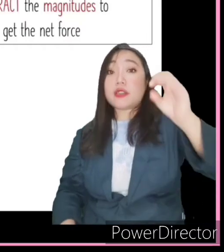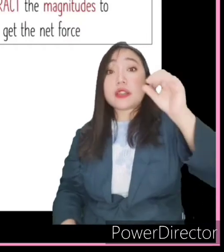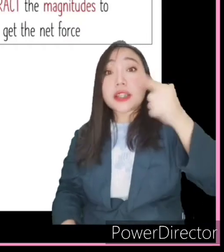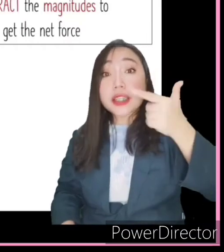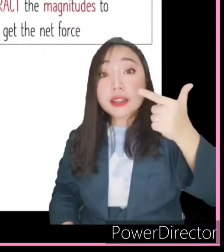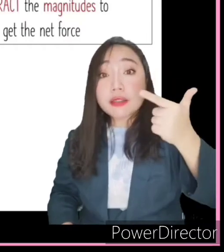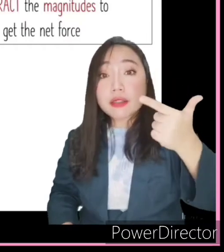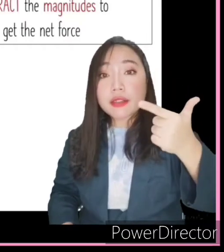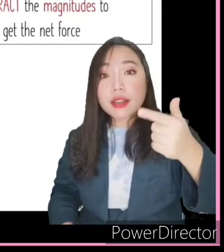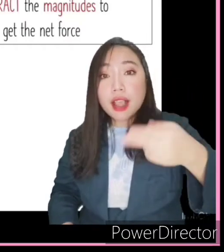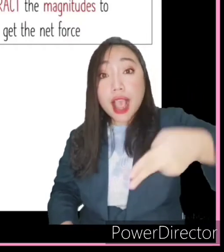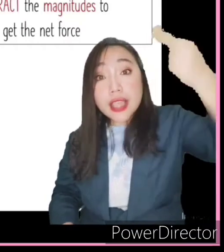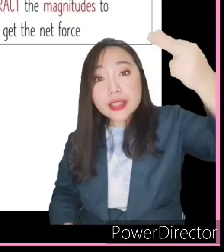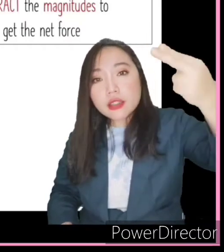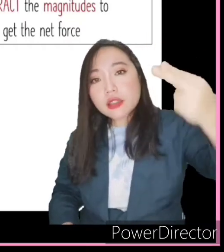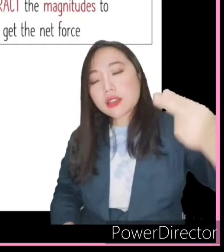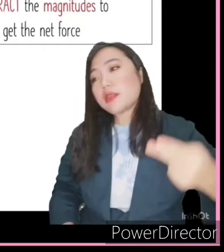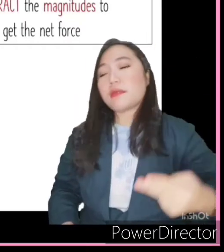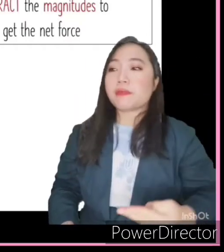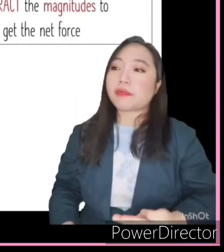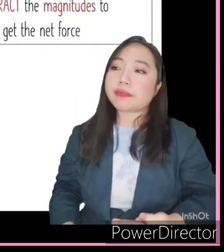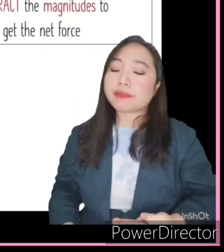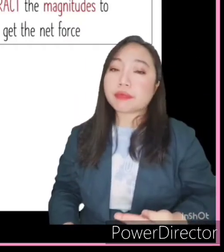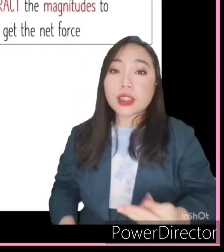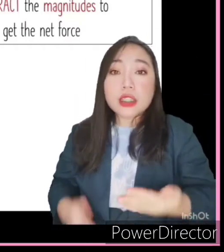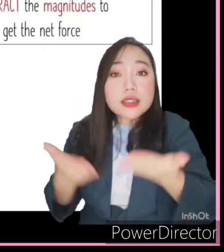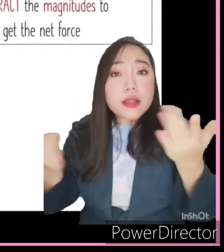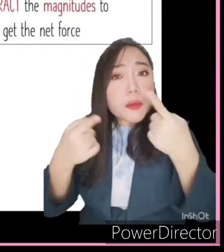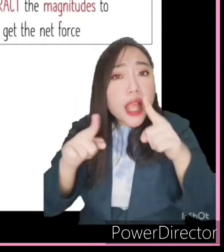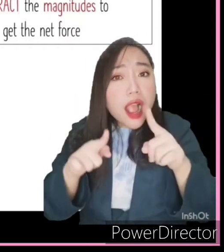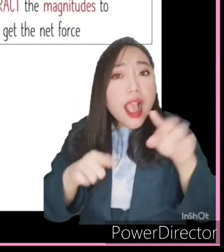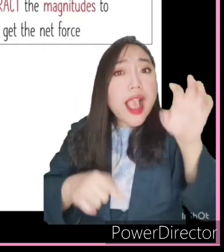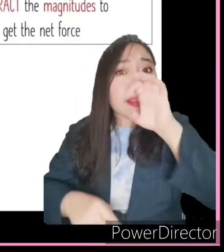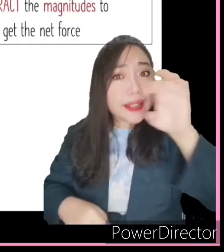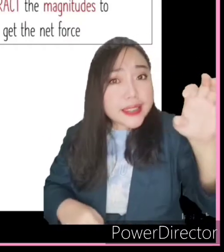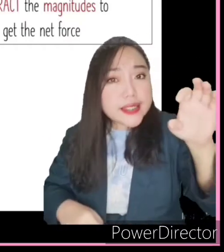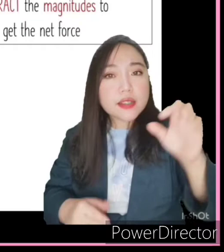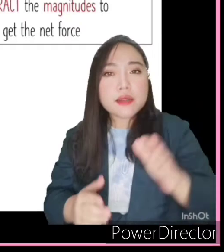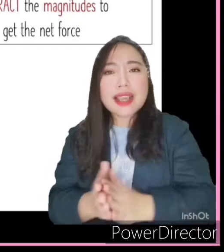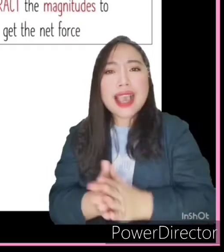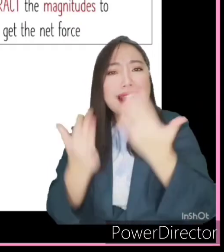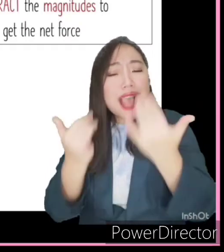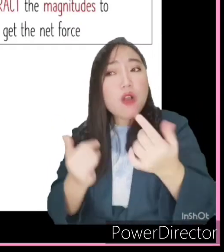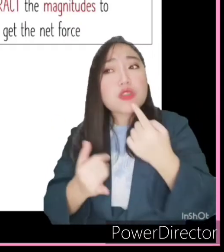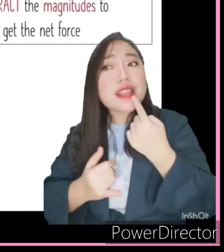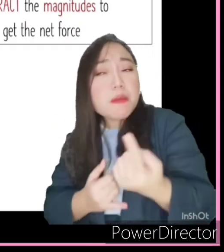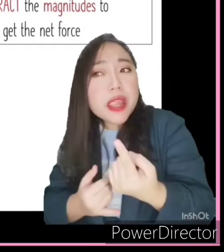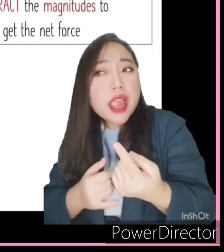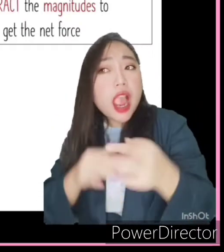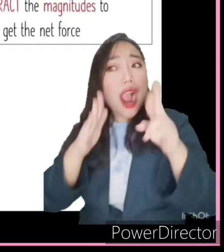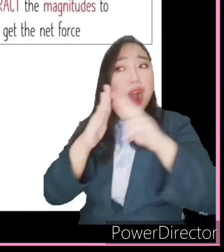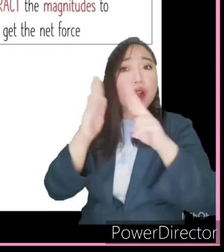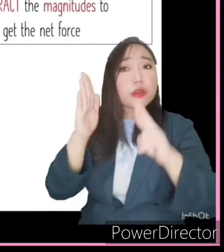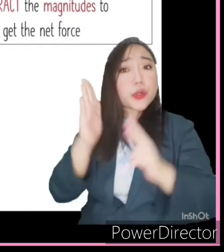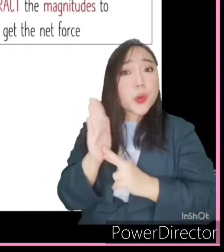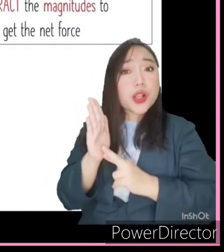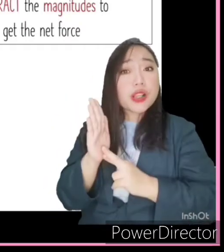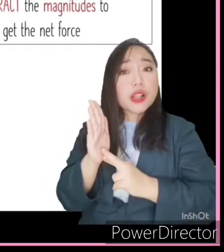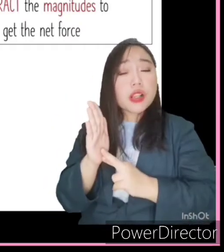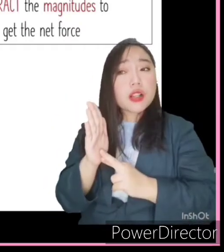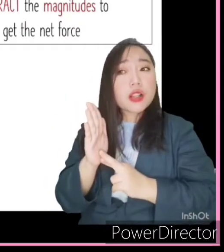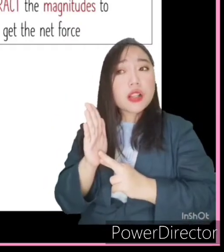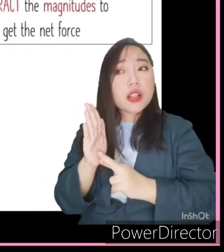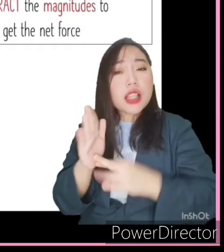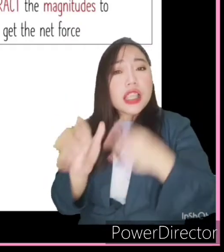is greater than 4 newton. So the green is higher. So that means it would go to the